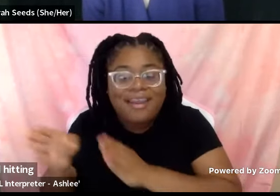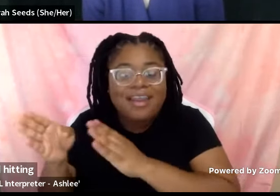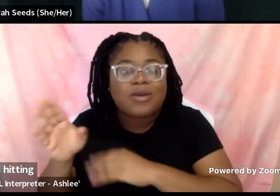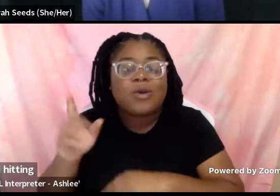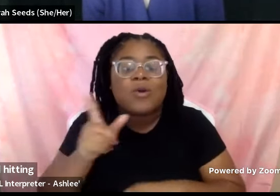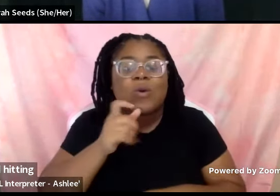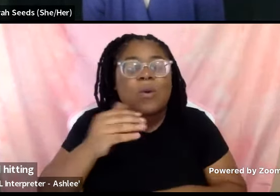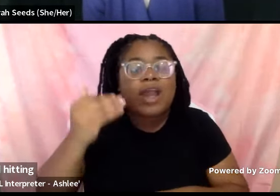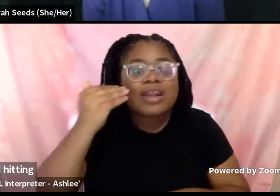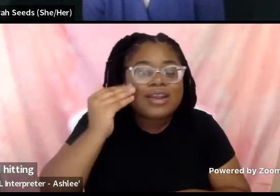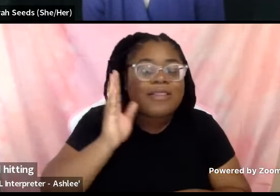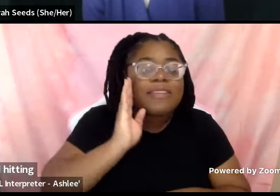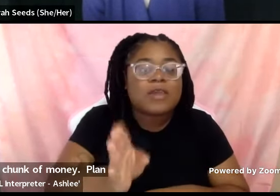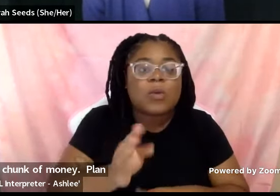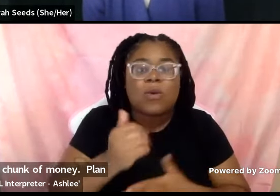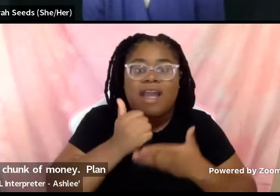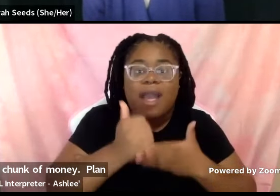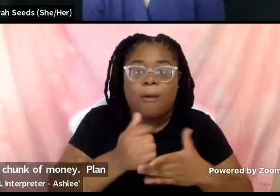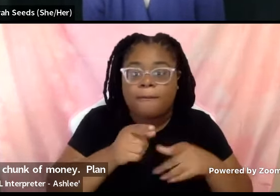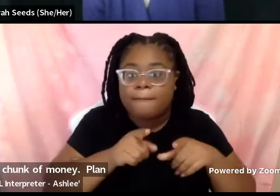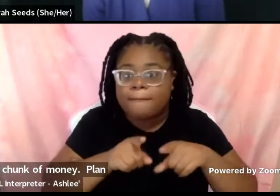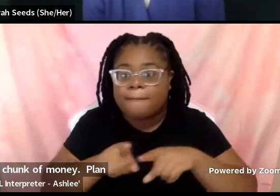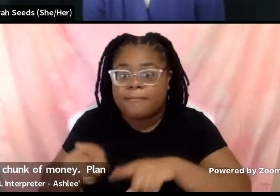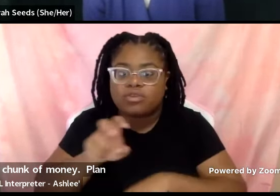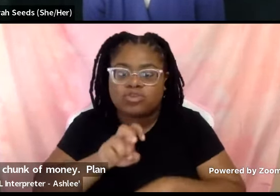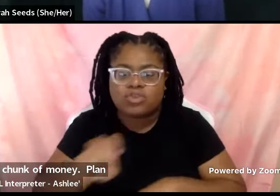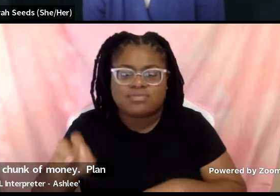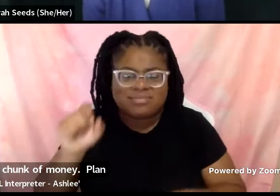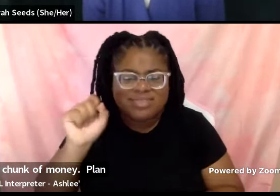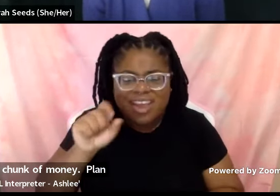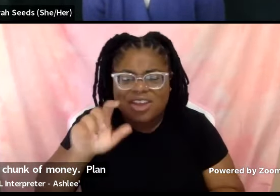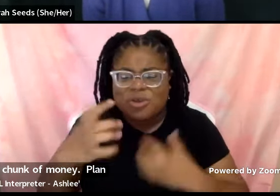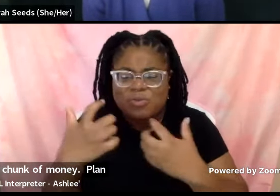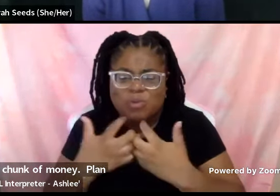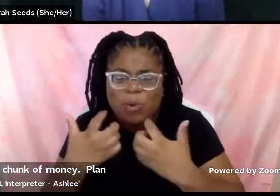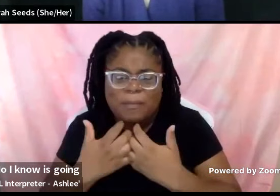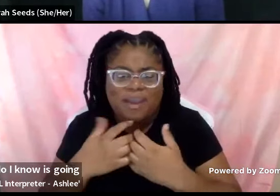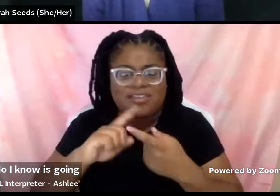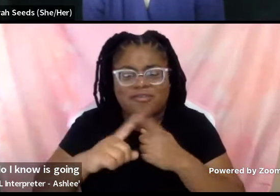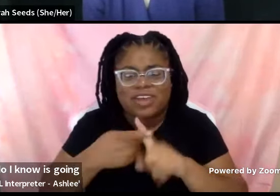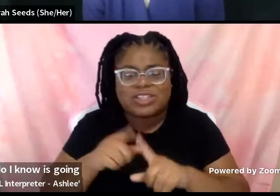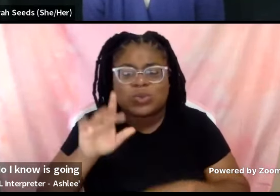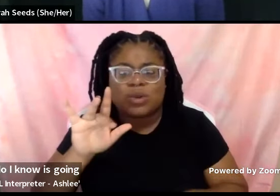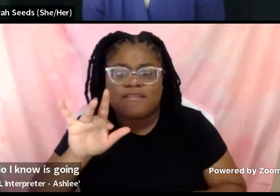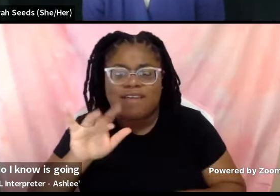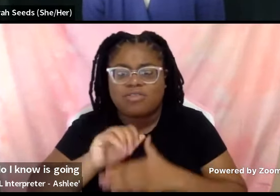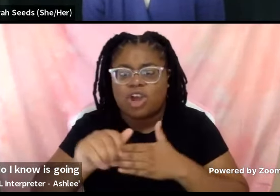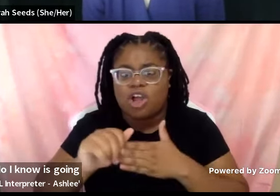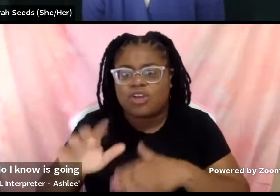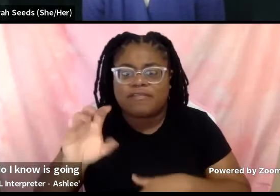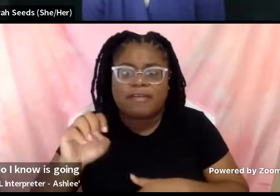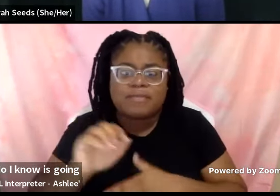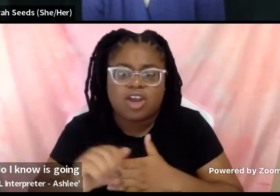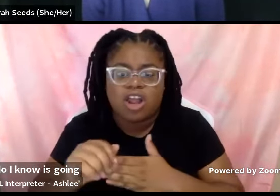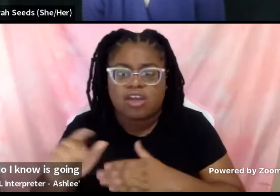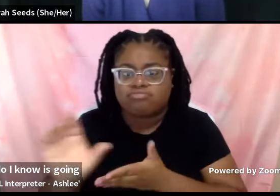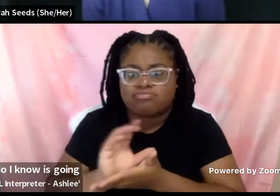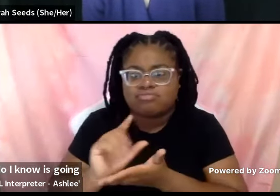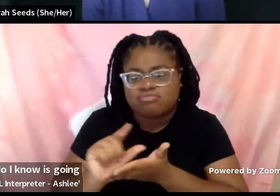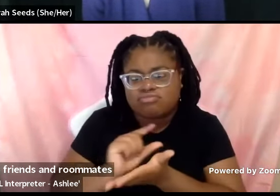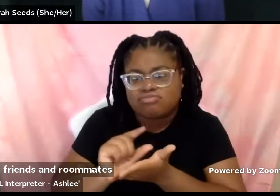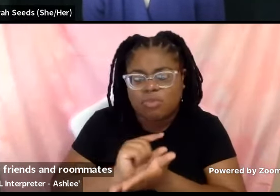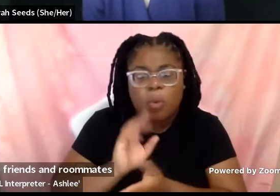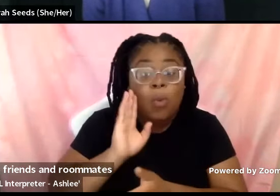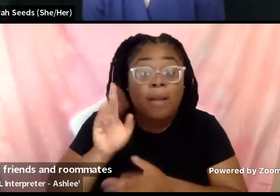know who's going to help me along this journey? Because of course your friends and your roommates will give like $25 or $50, but you know, if you can try to find